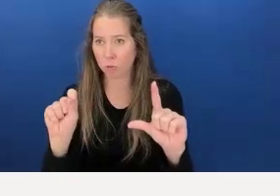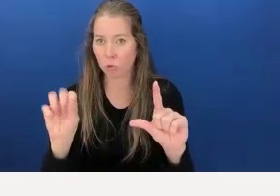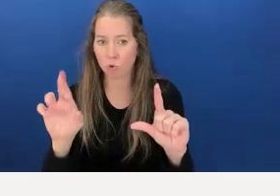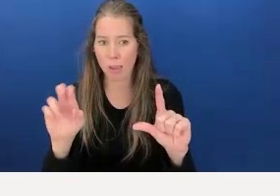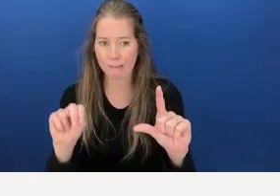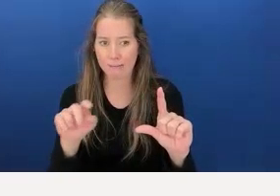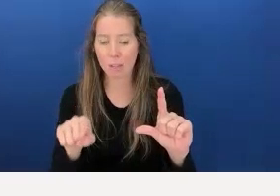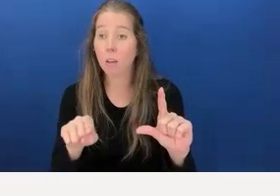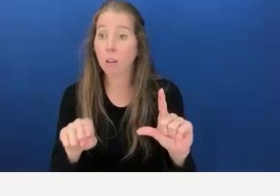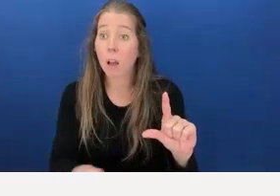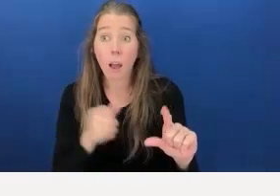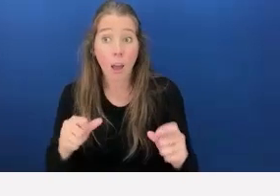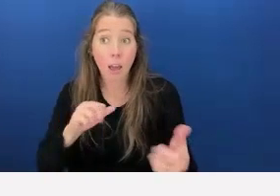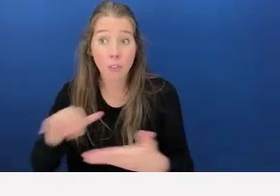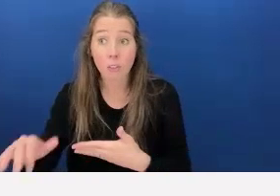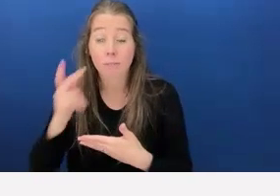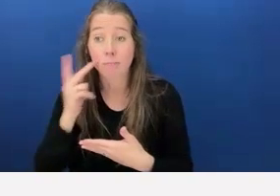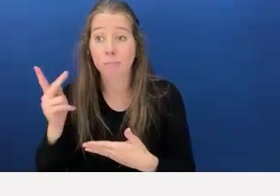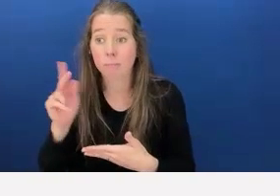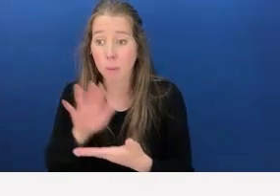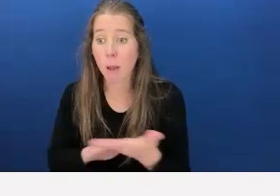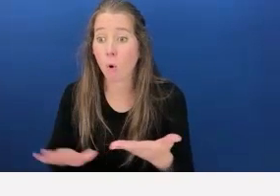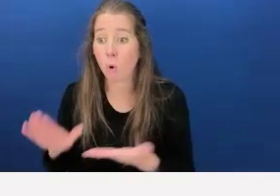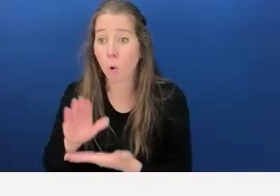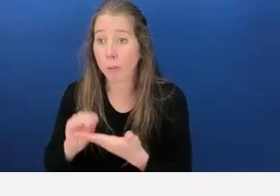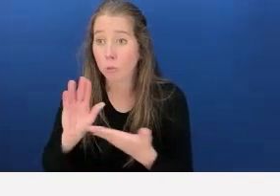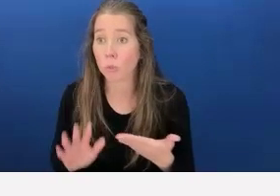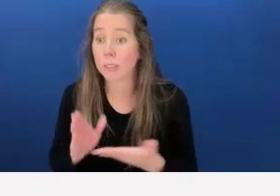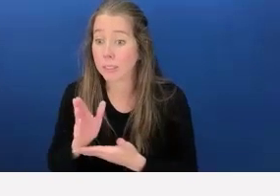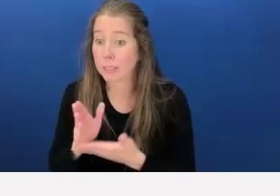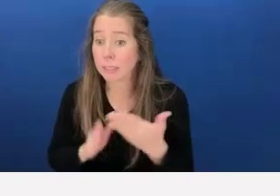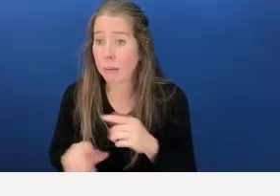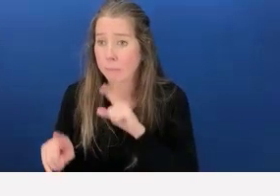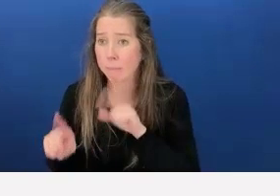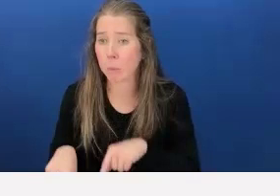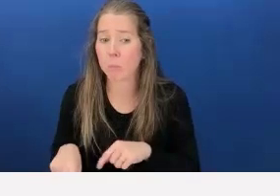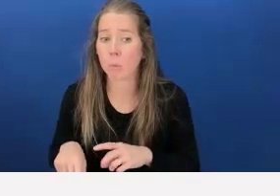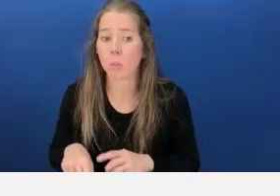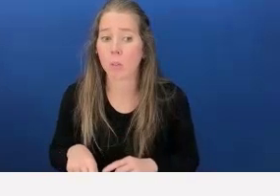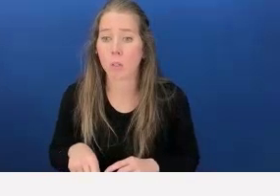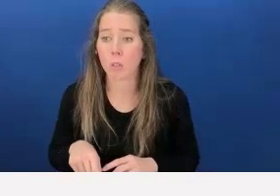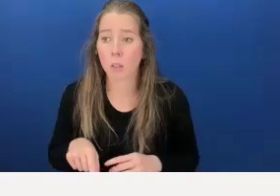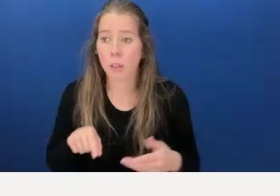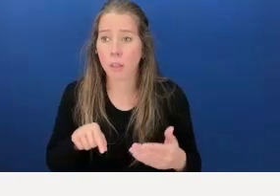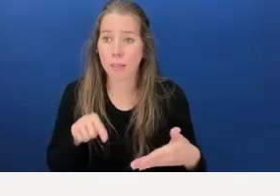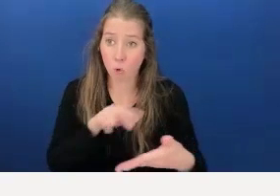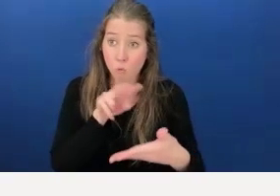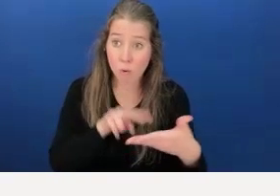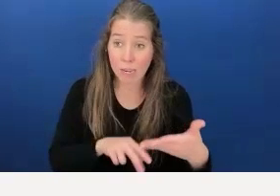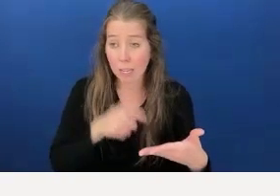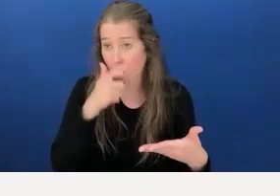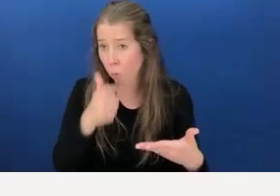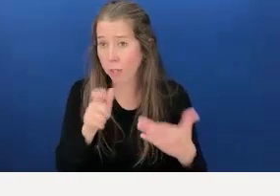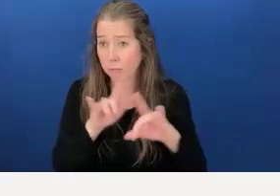When I've seen another study about college students that some have reported that when they're reading it and watching